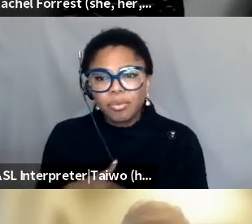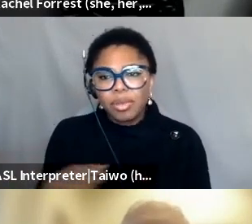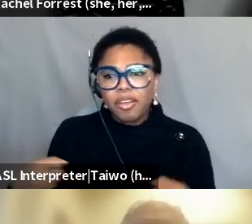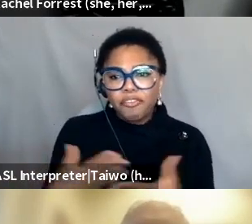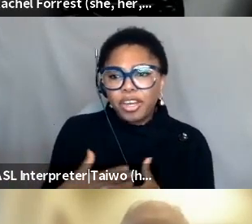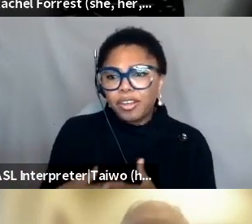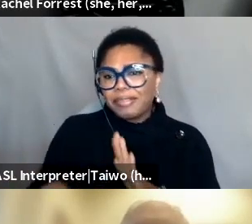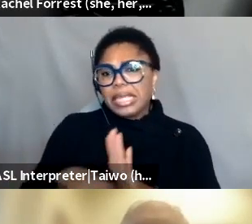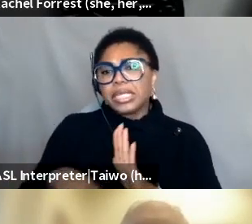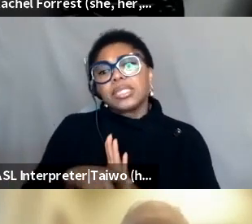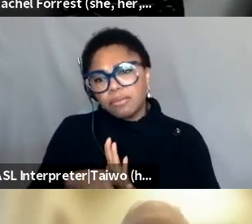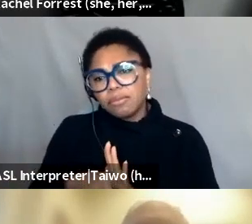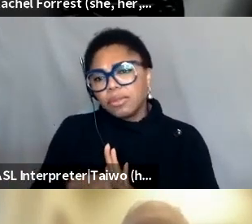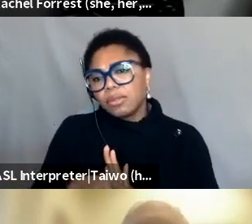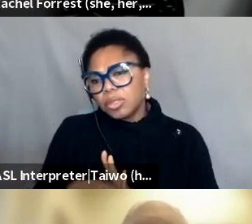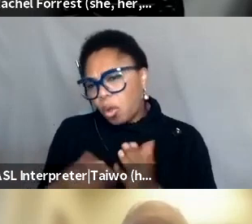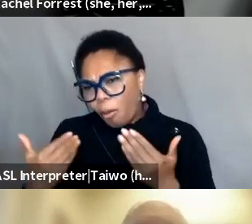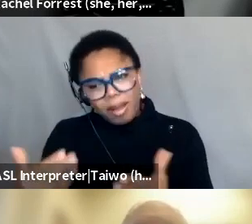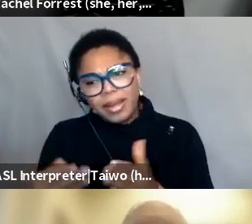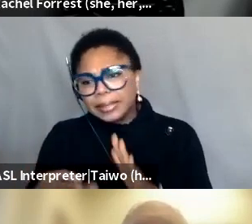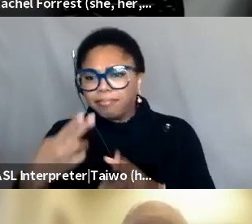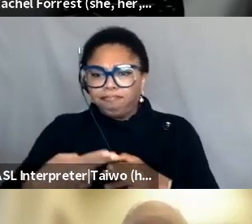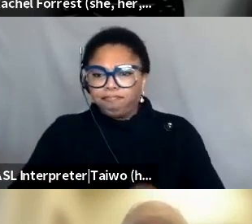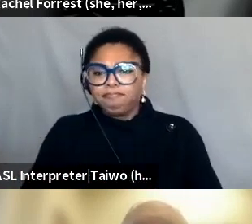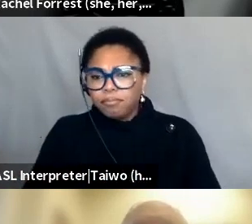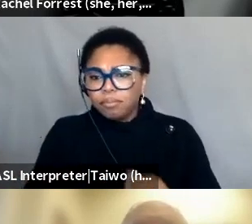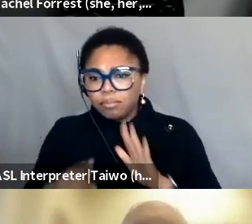losses. So let's name them.